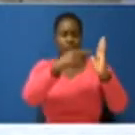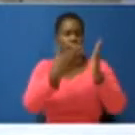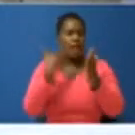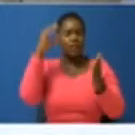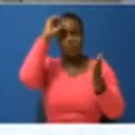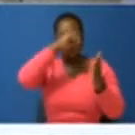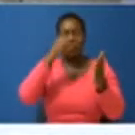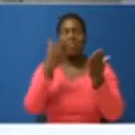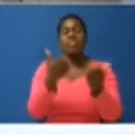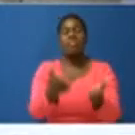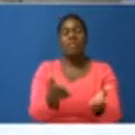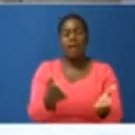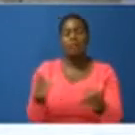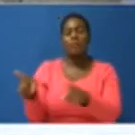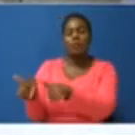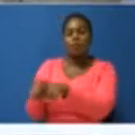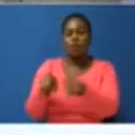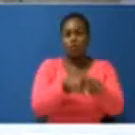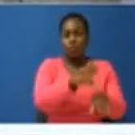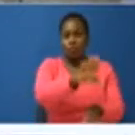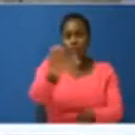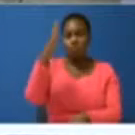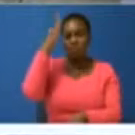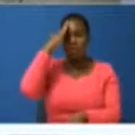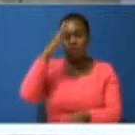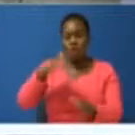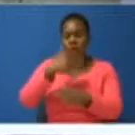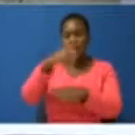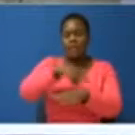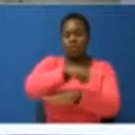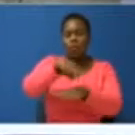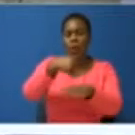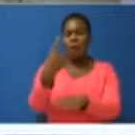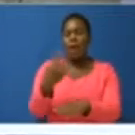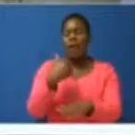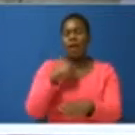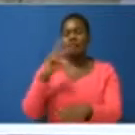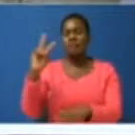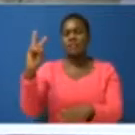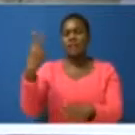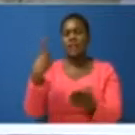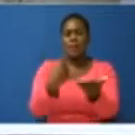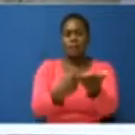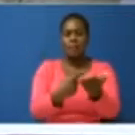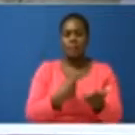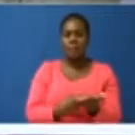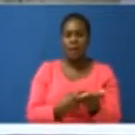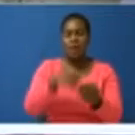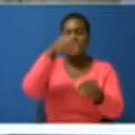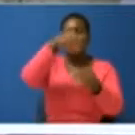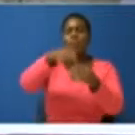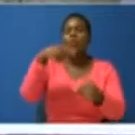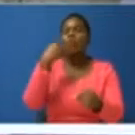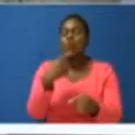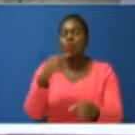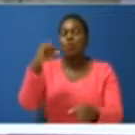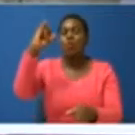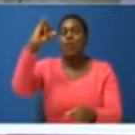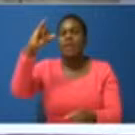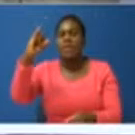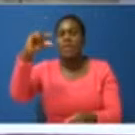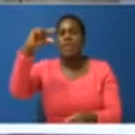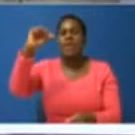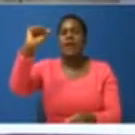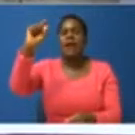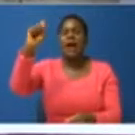post were there also you know that in the next one hour or so we'll have the second debate that will be featuring a policy cop igade of the